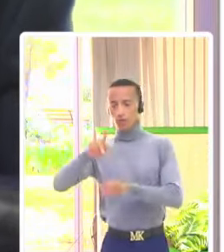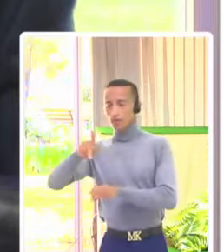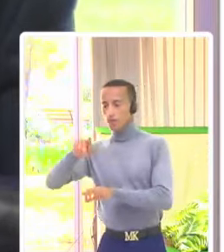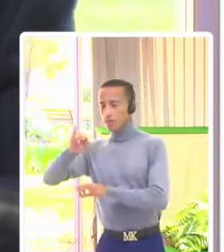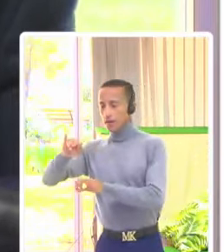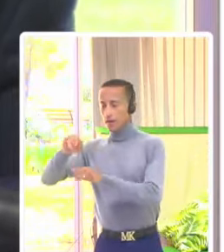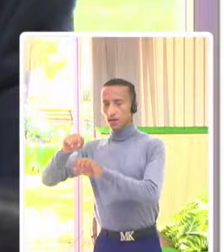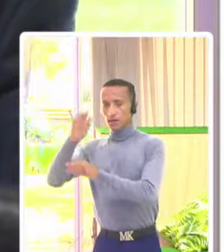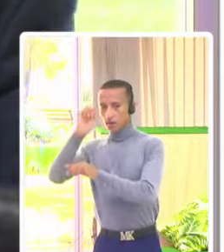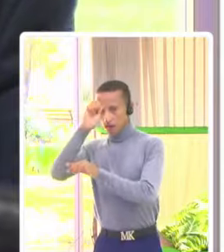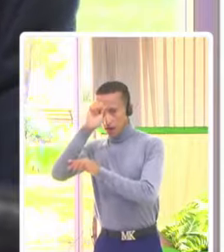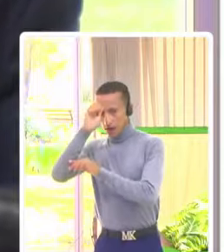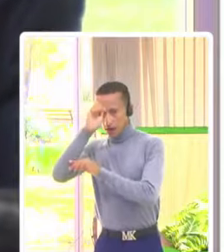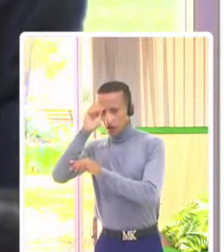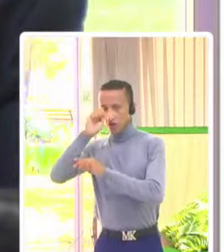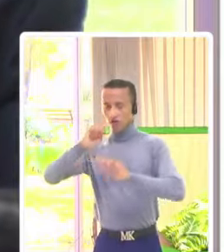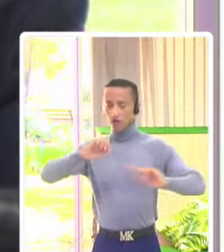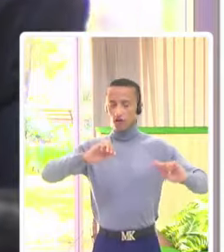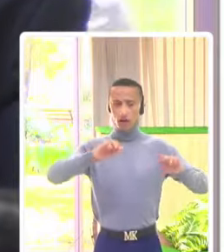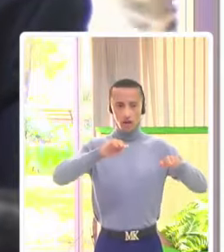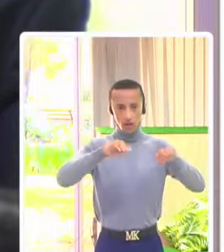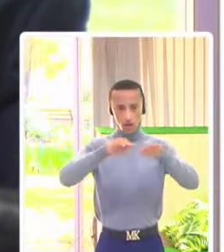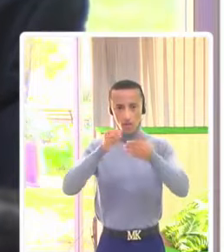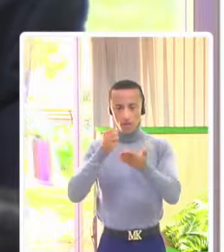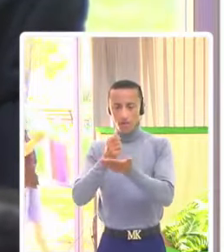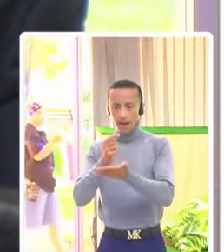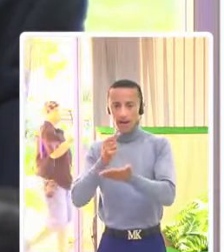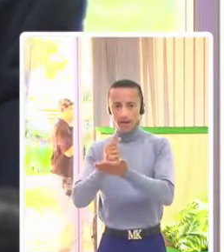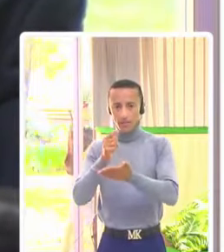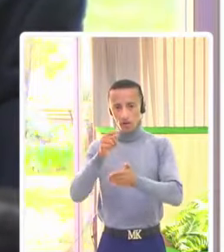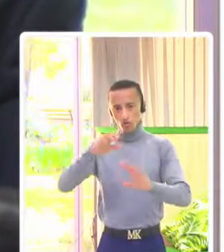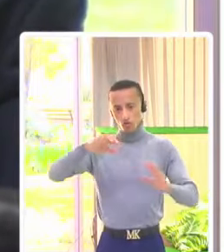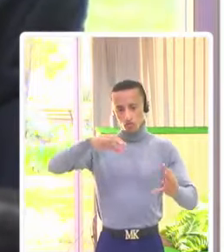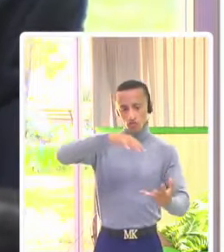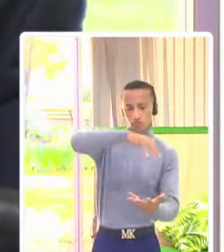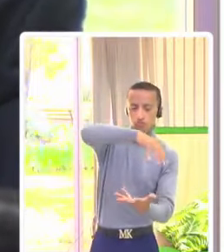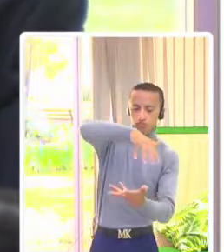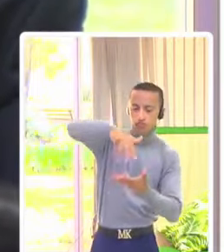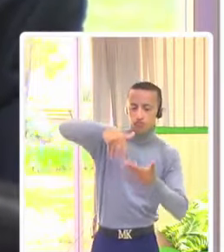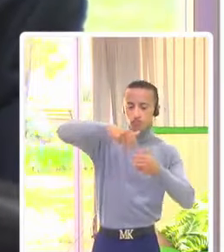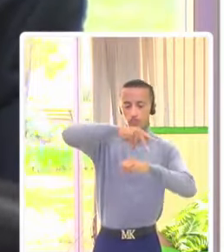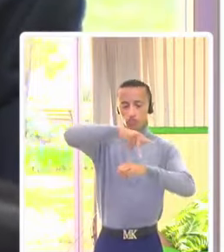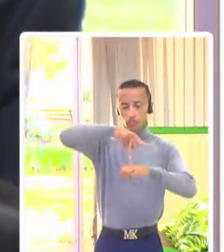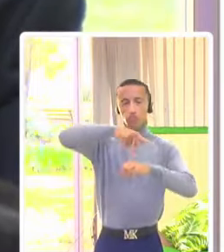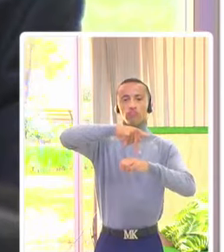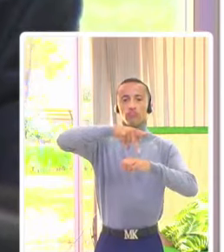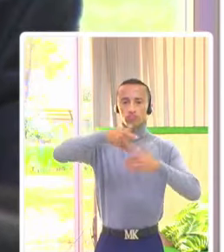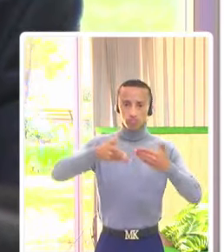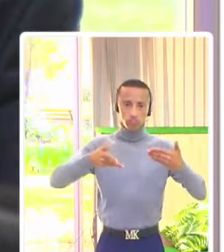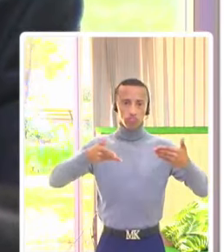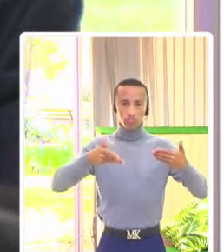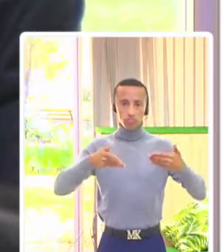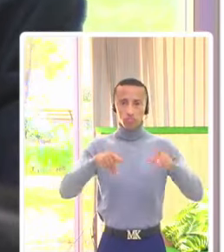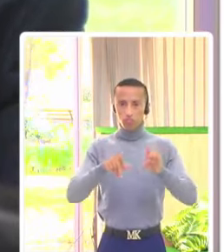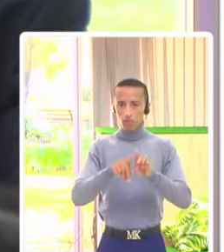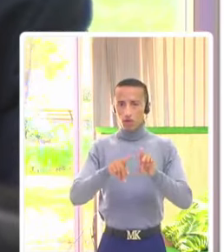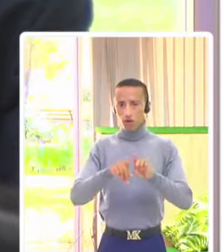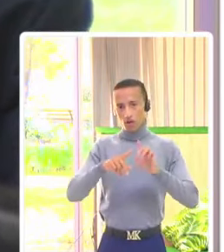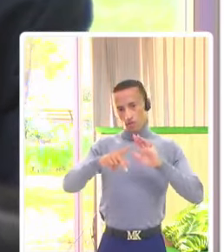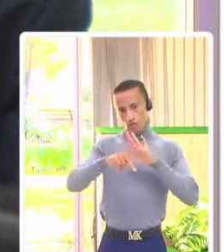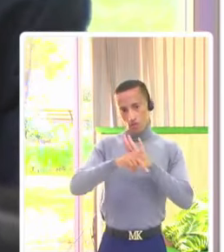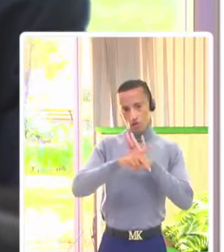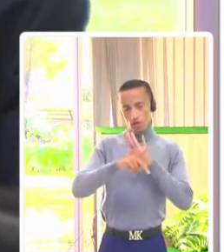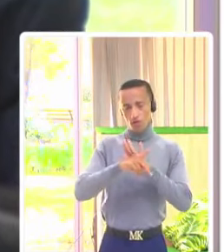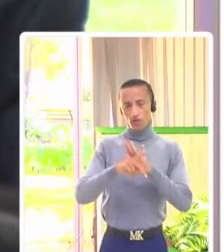PICs, the switch is owned by a non-government entity. So it is